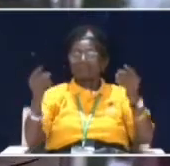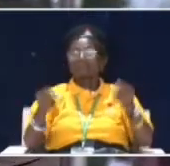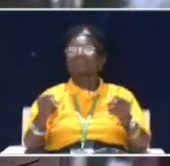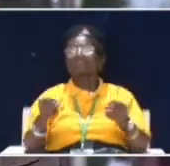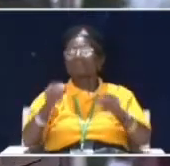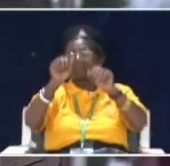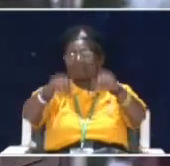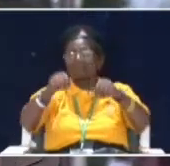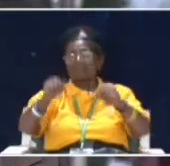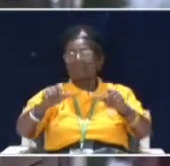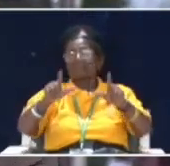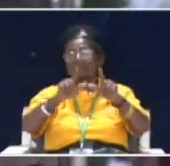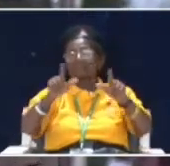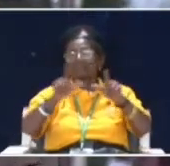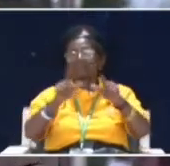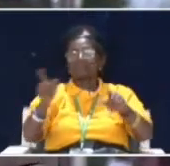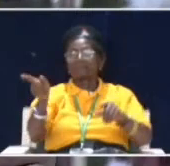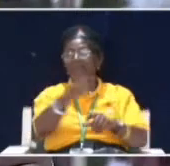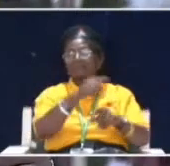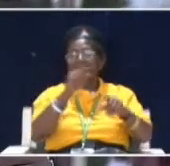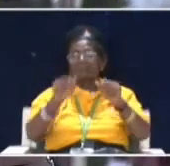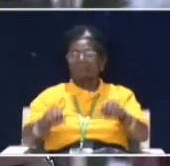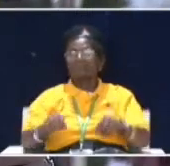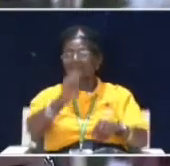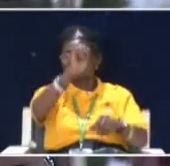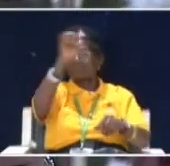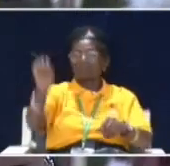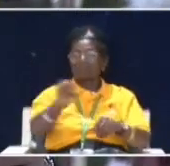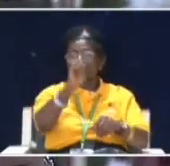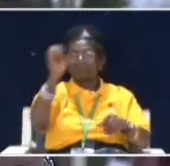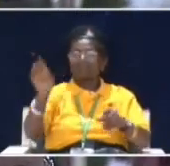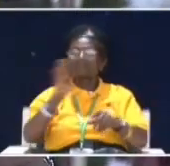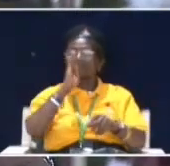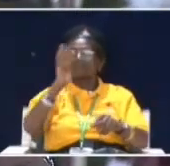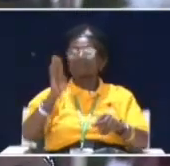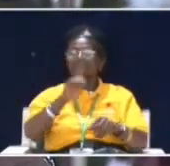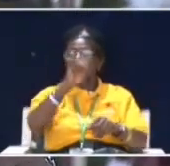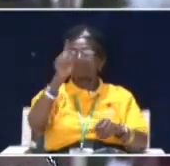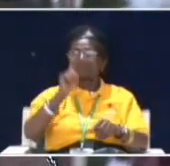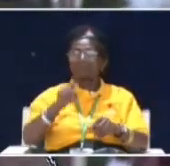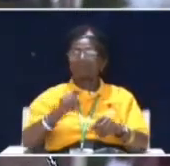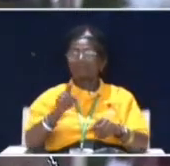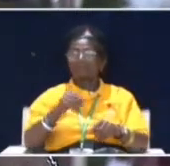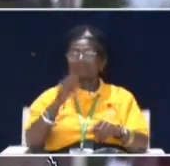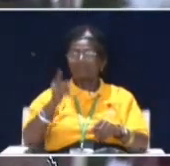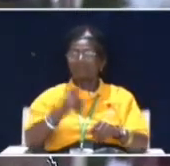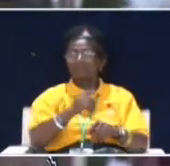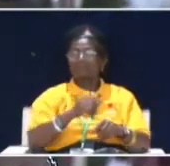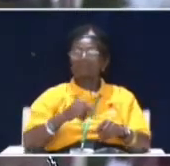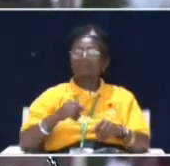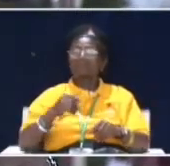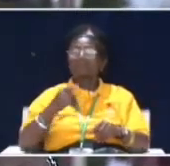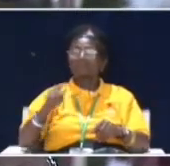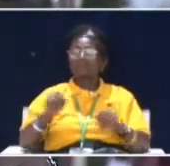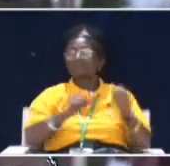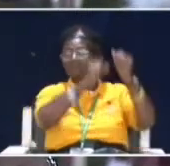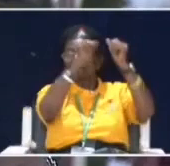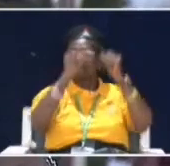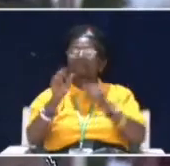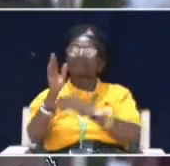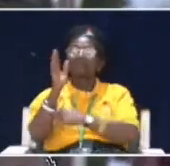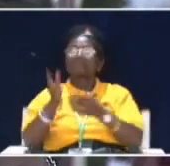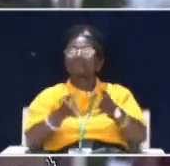be. O ro pe o ti de gbedeke bi to le de. The Lord Almighty God asked me to tell